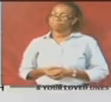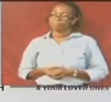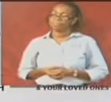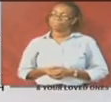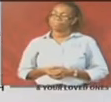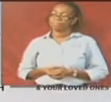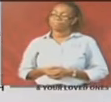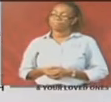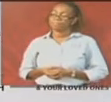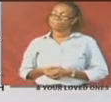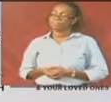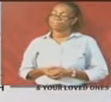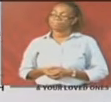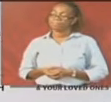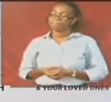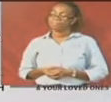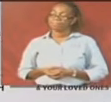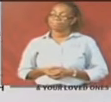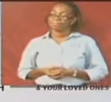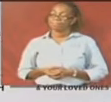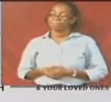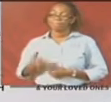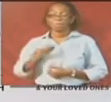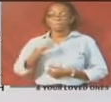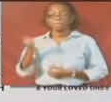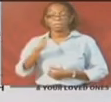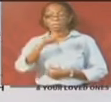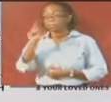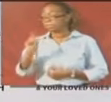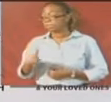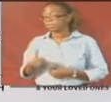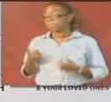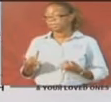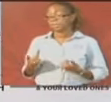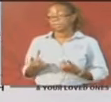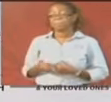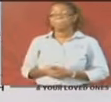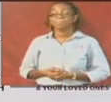Okay, Express. We are ready for your questions now.